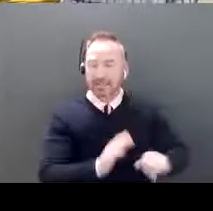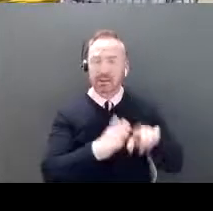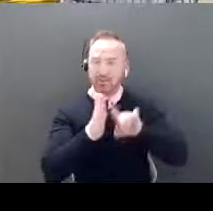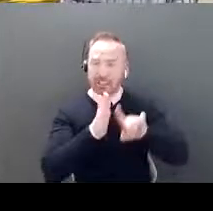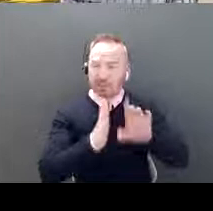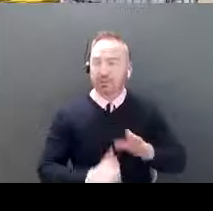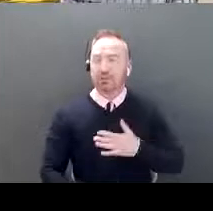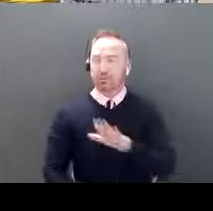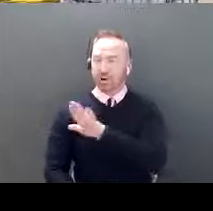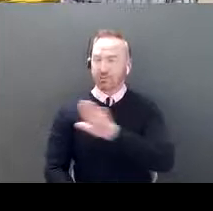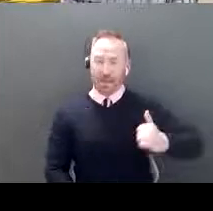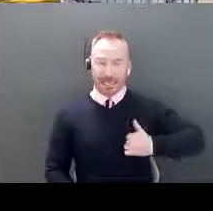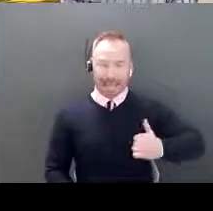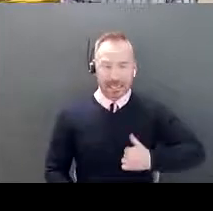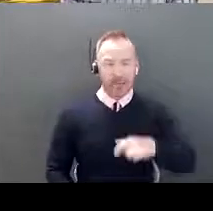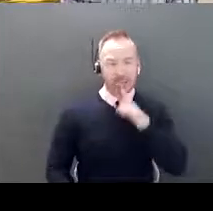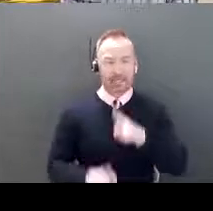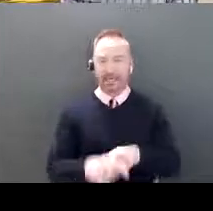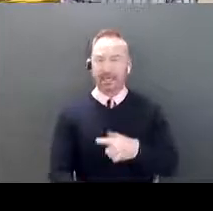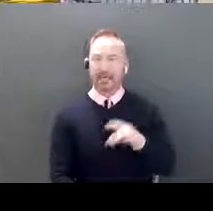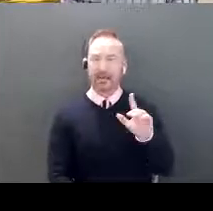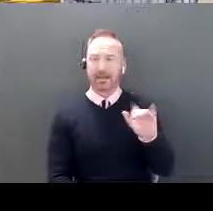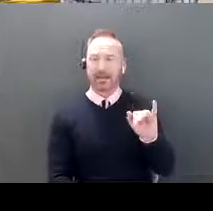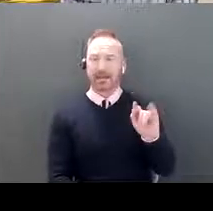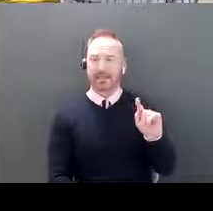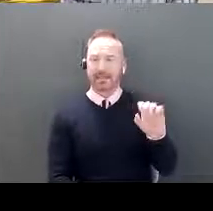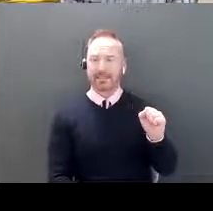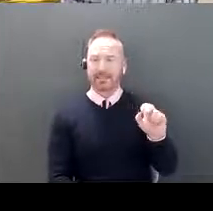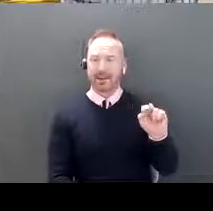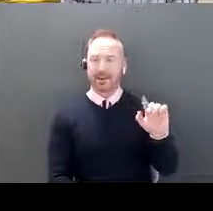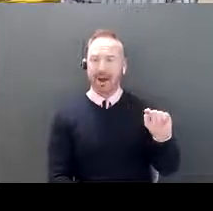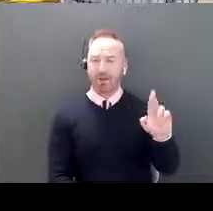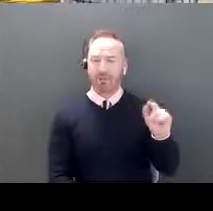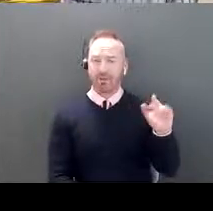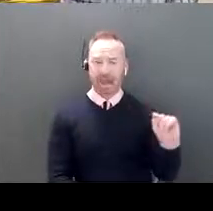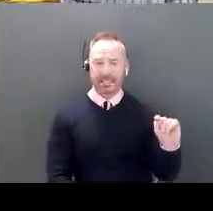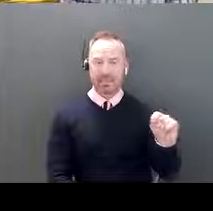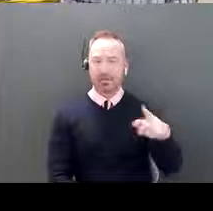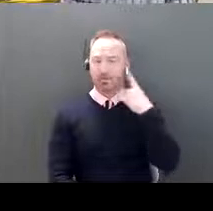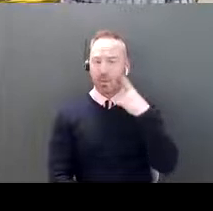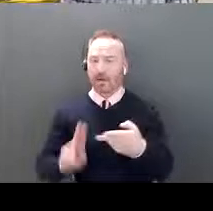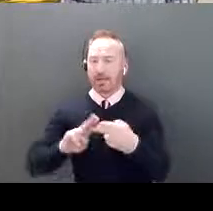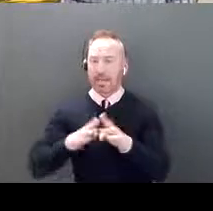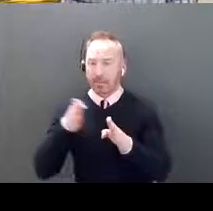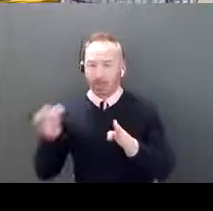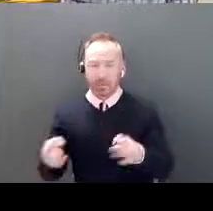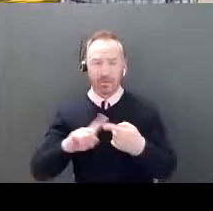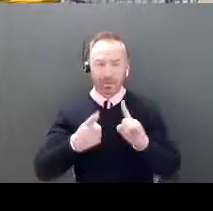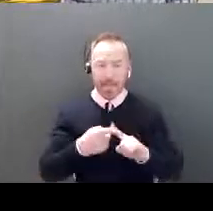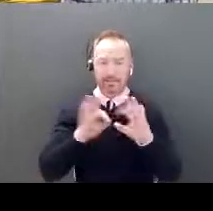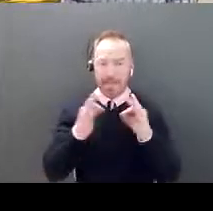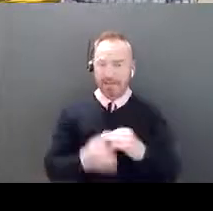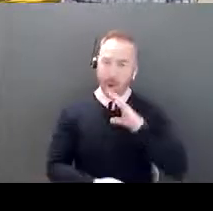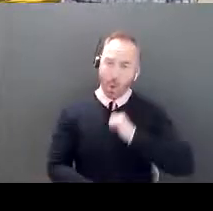It's Not Right, Neighbors, Friends, and Families for Older Adults. And so this is derived directly from the Ontario Domestic Violence Death